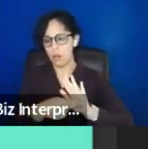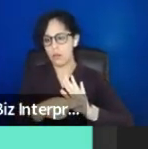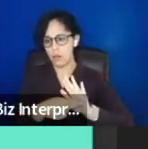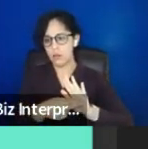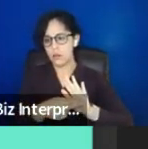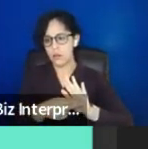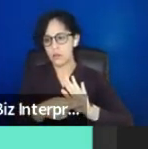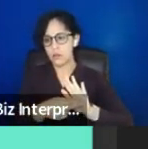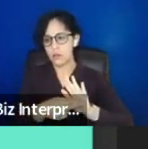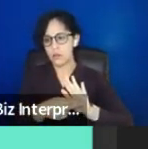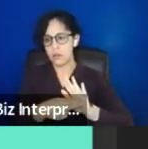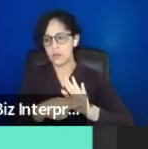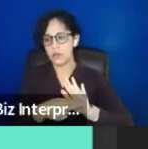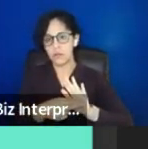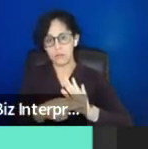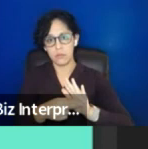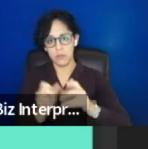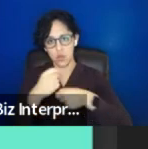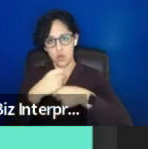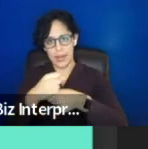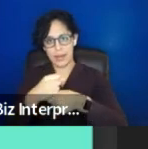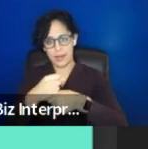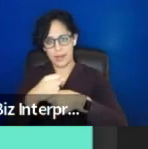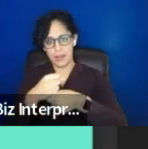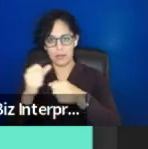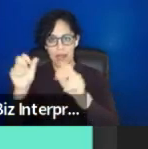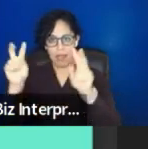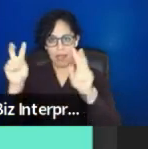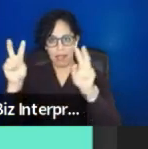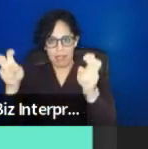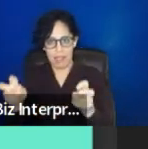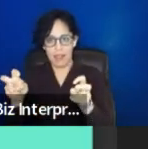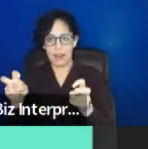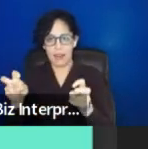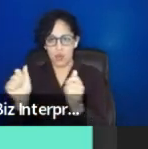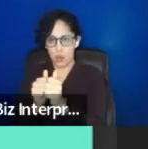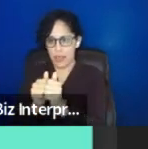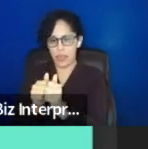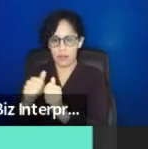a line producer at the public, we work very closely with the company